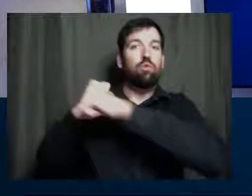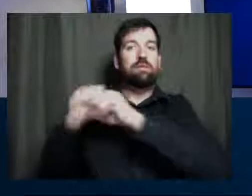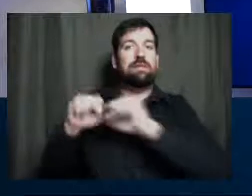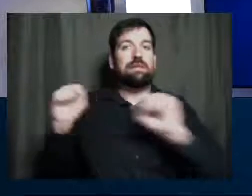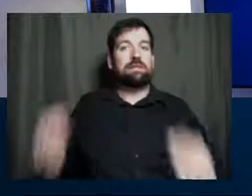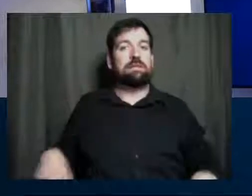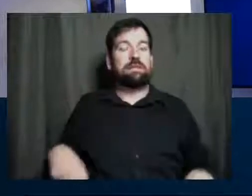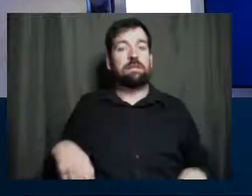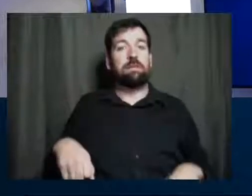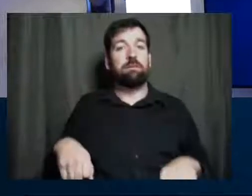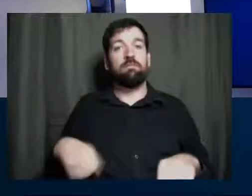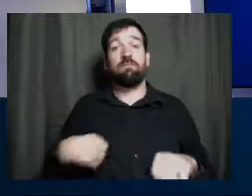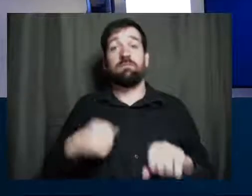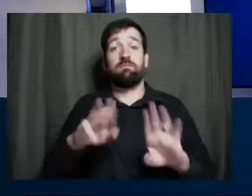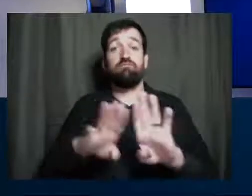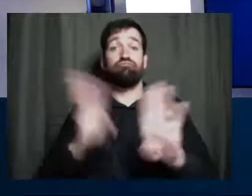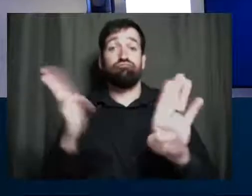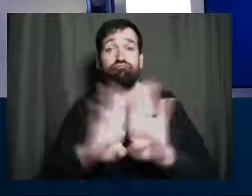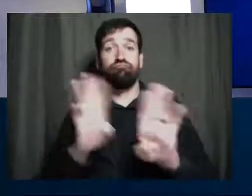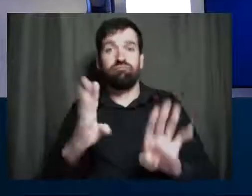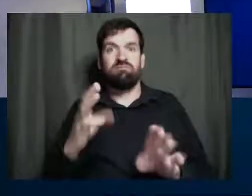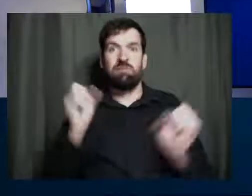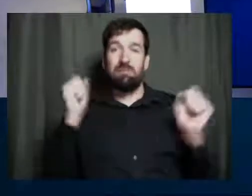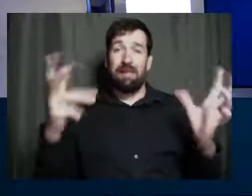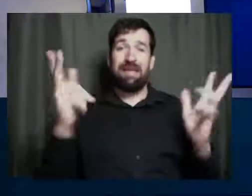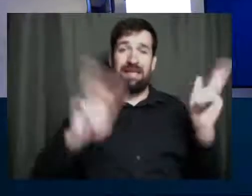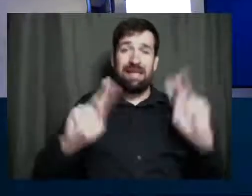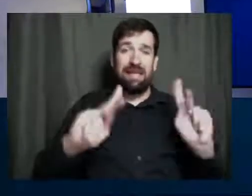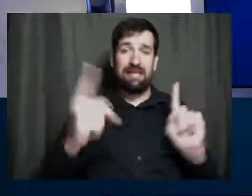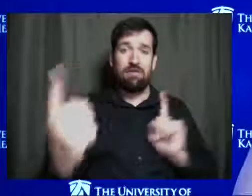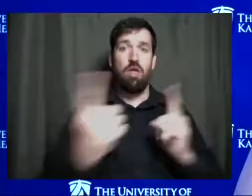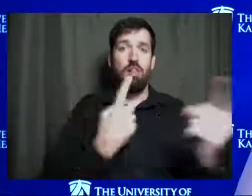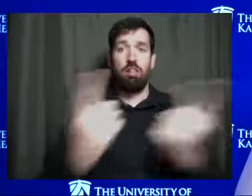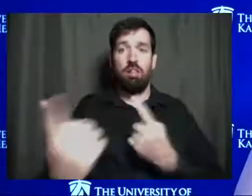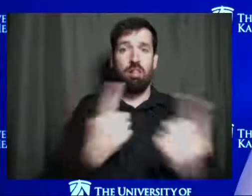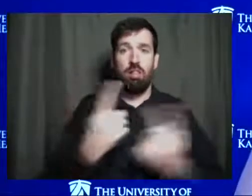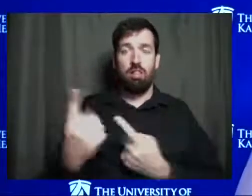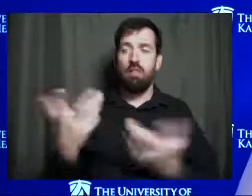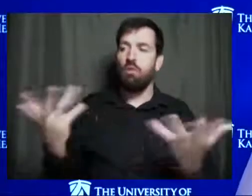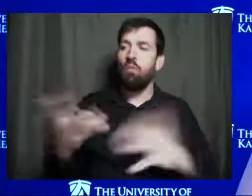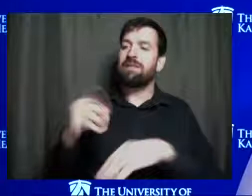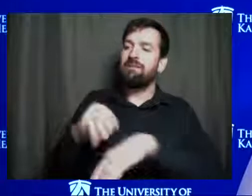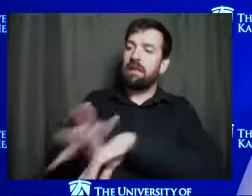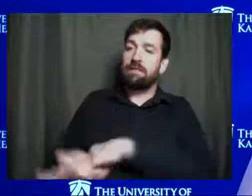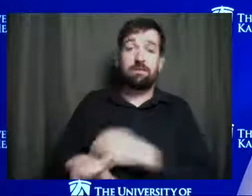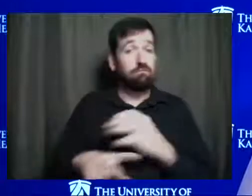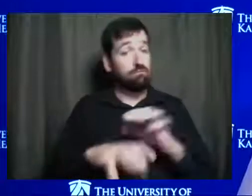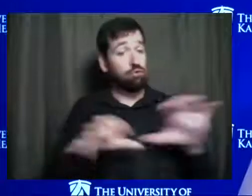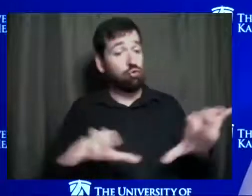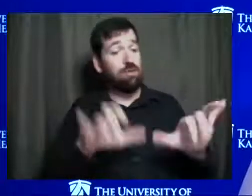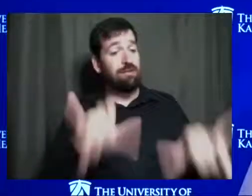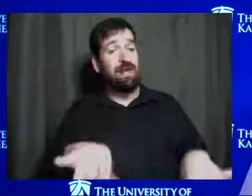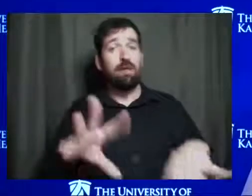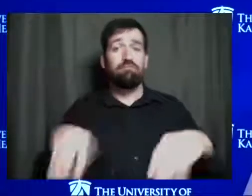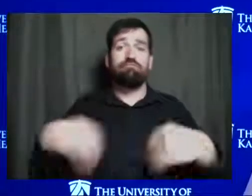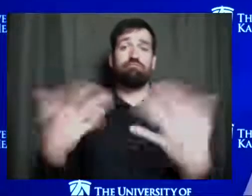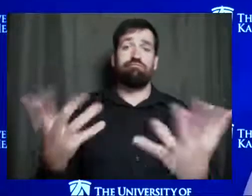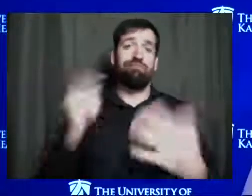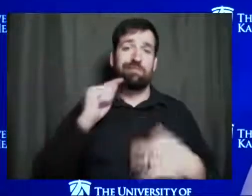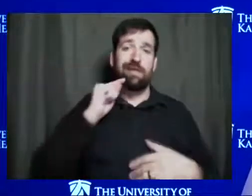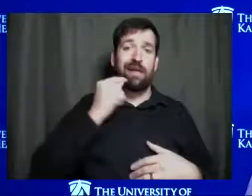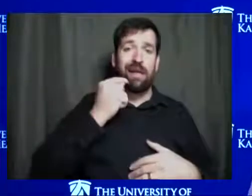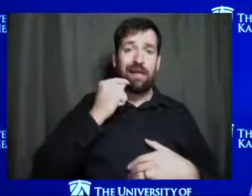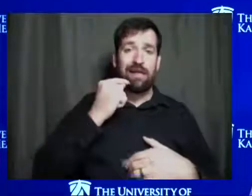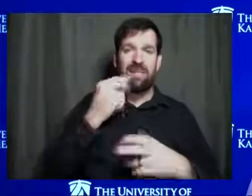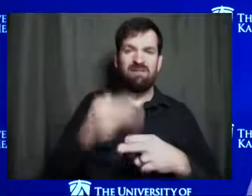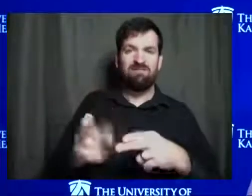bunch of unvaccinated kids. What is your advice there? Yeah, I think doing that and just giving some candy for a very small interaction time,